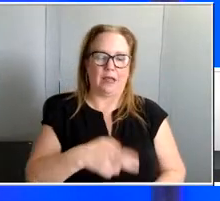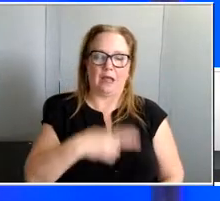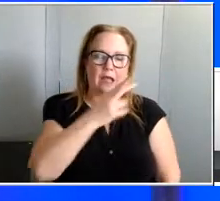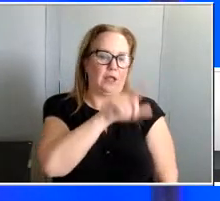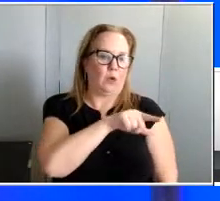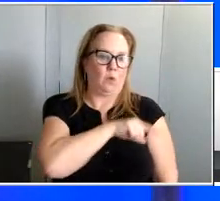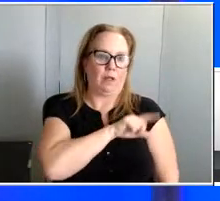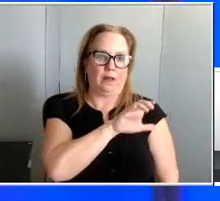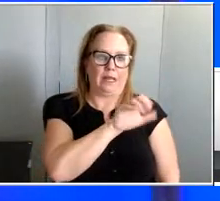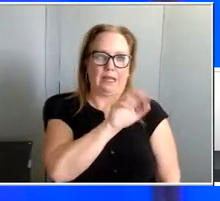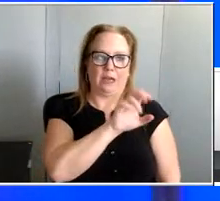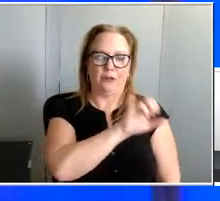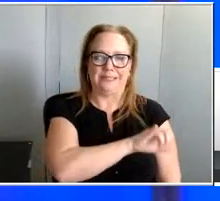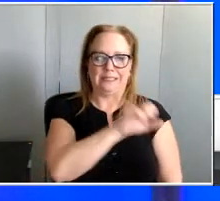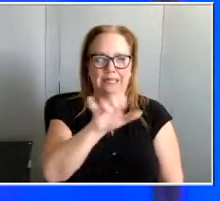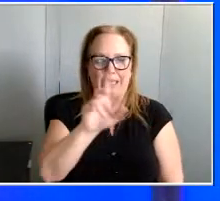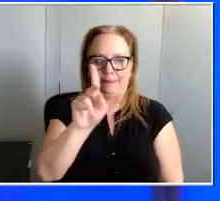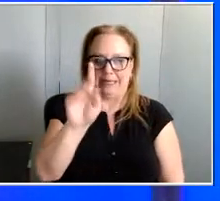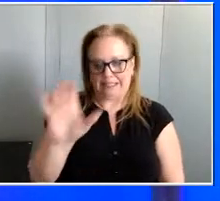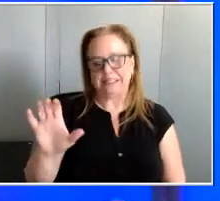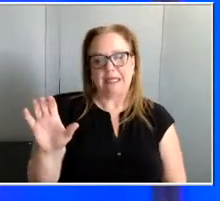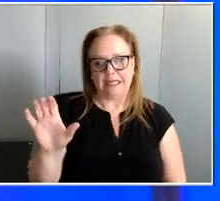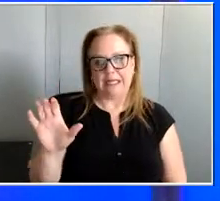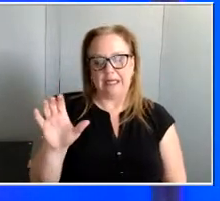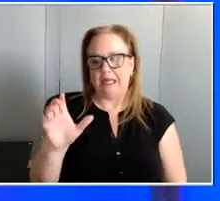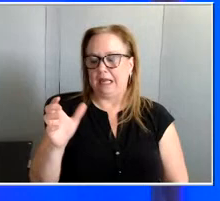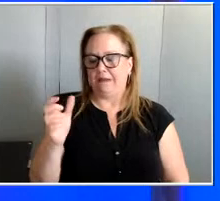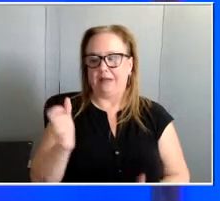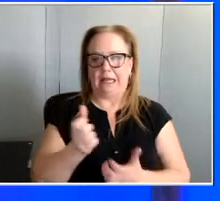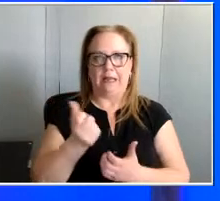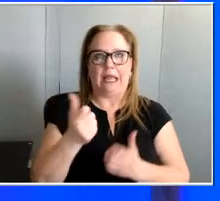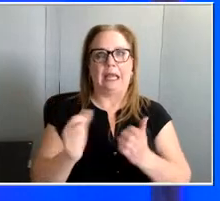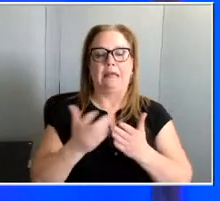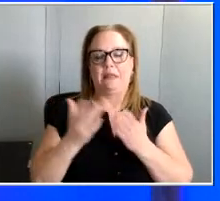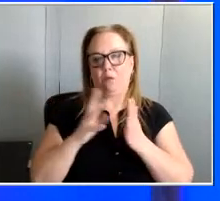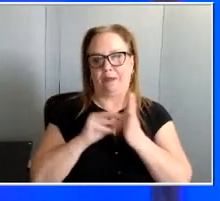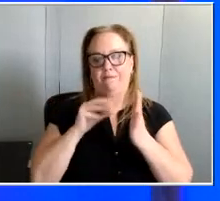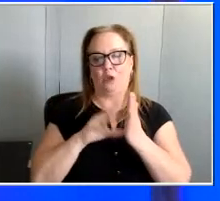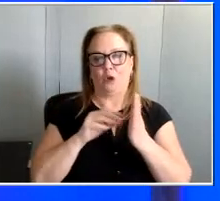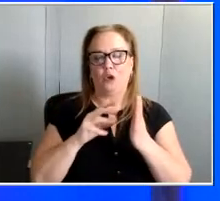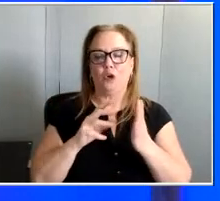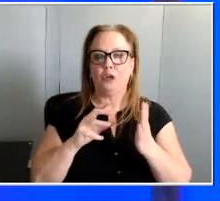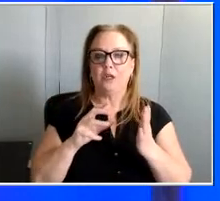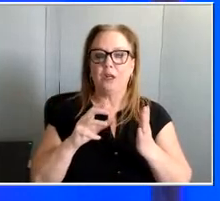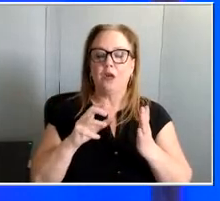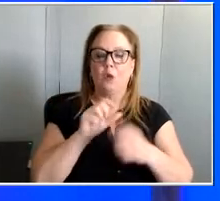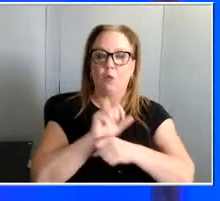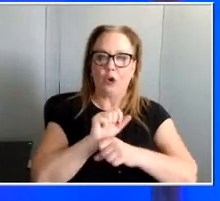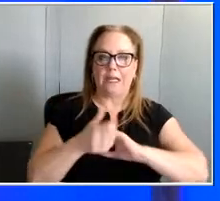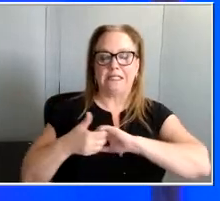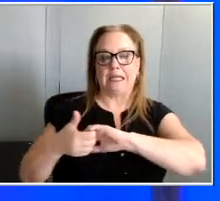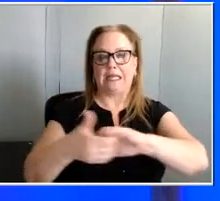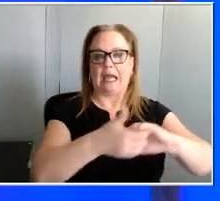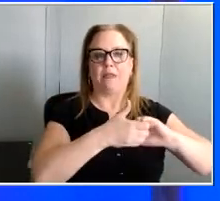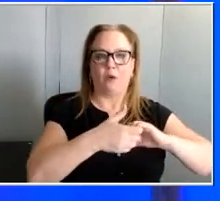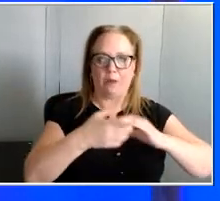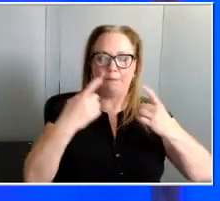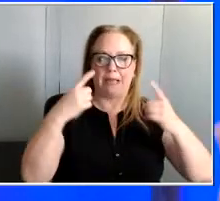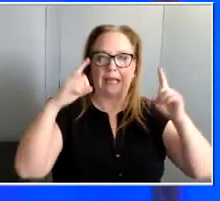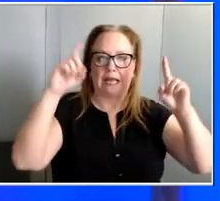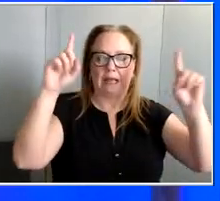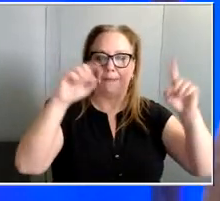And if there's anything we've learned in our years of the Care Collaborative is that working together, we can really make it happen. We